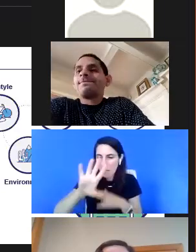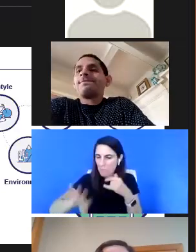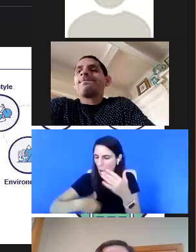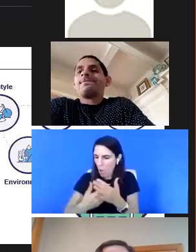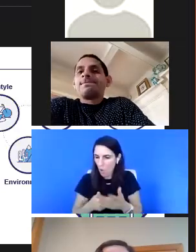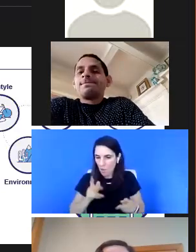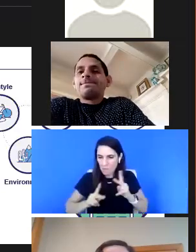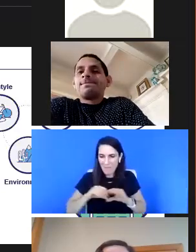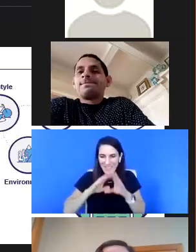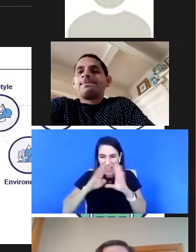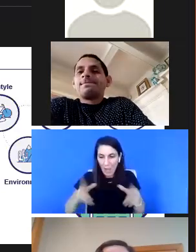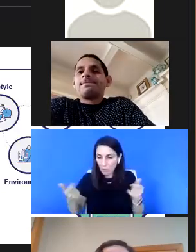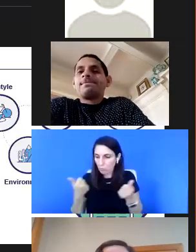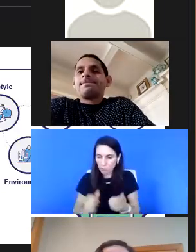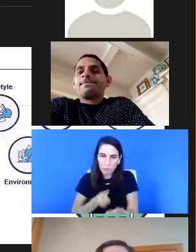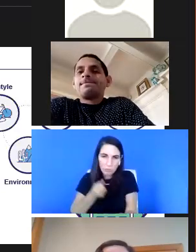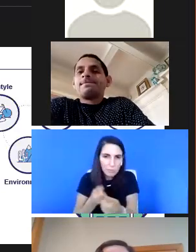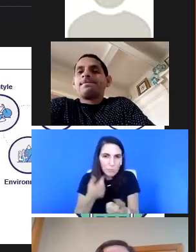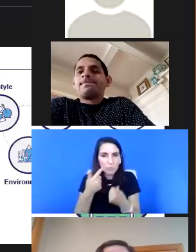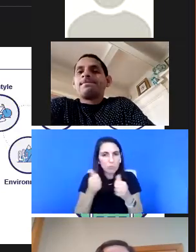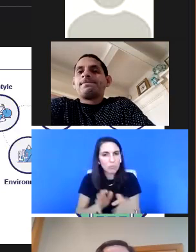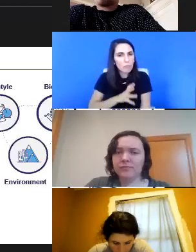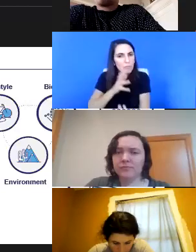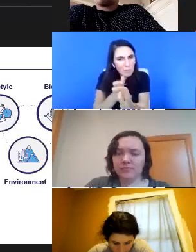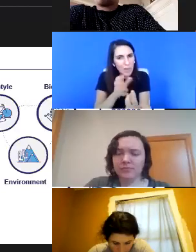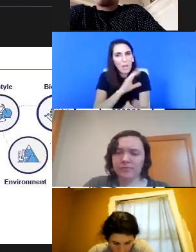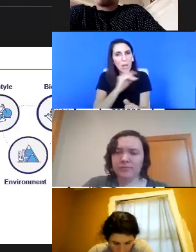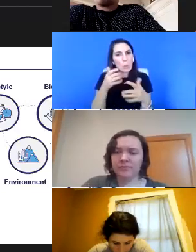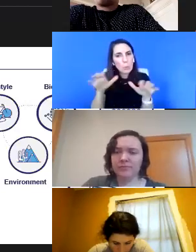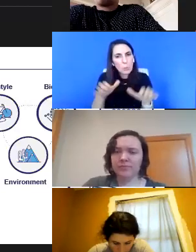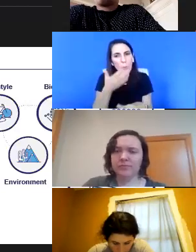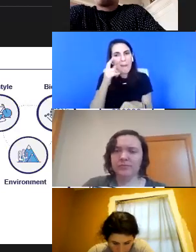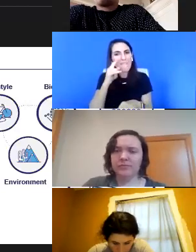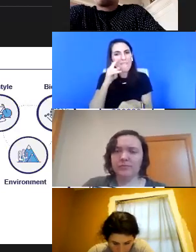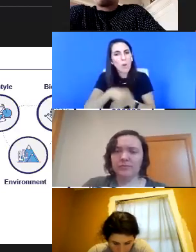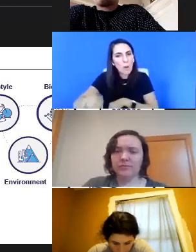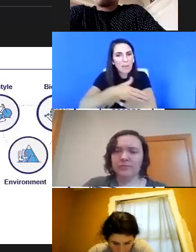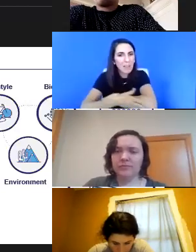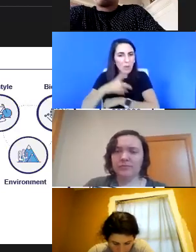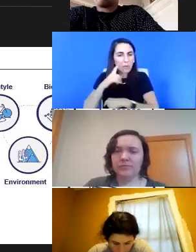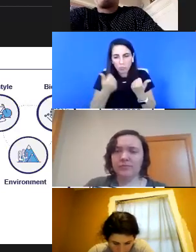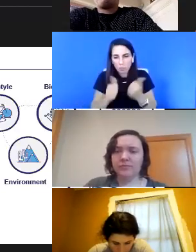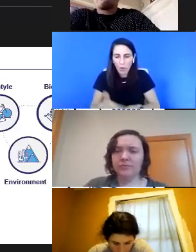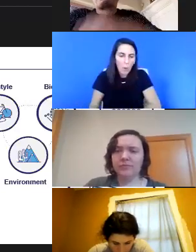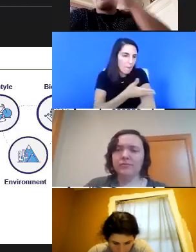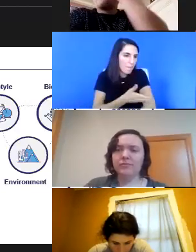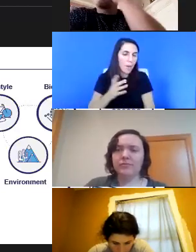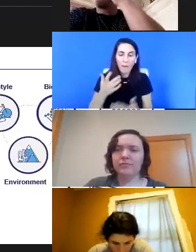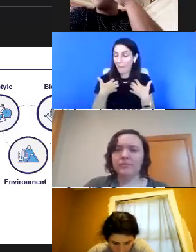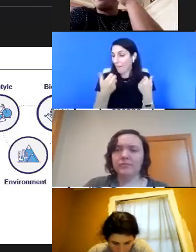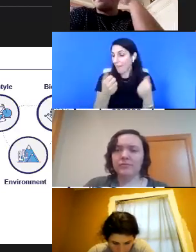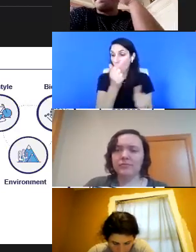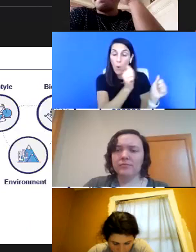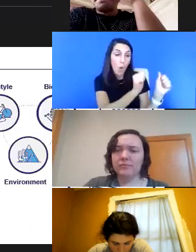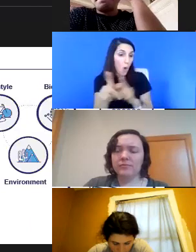make sure that we're doing the best for everyone in our country, and that we are trying to do what we can to improve the health for everyone so that we